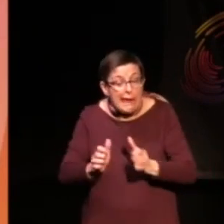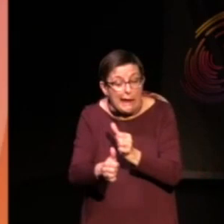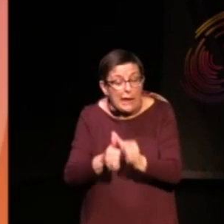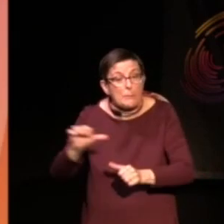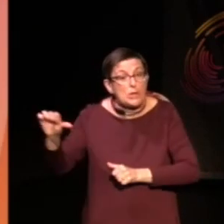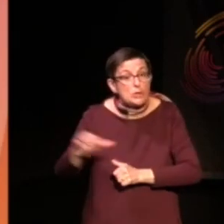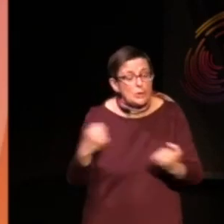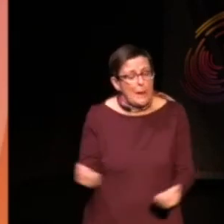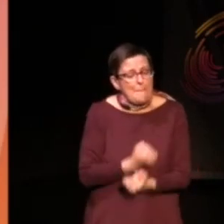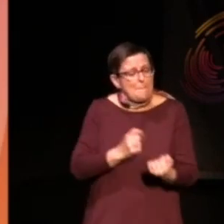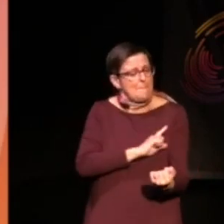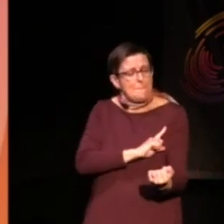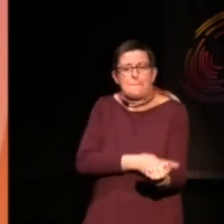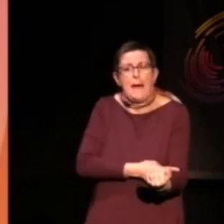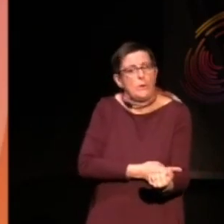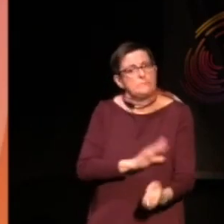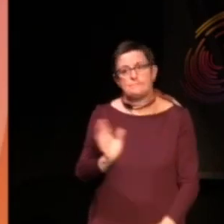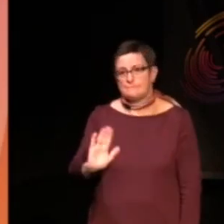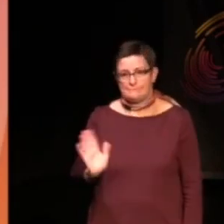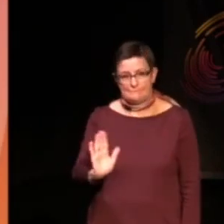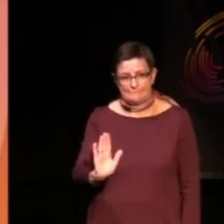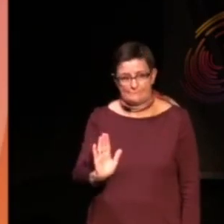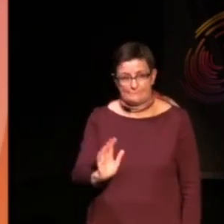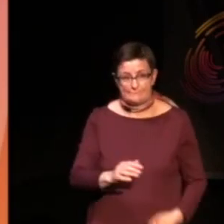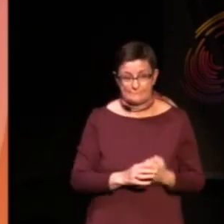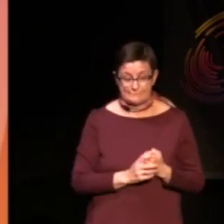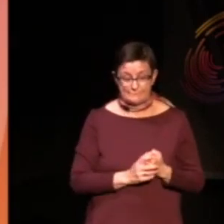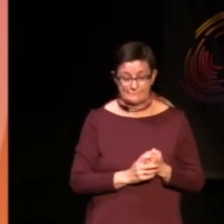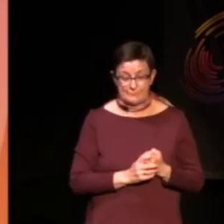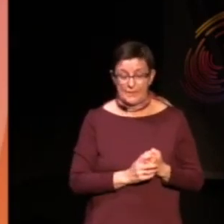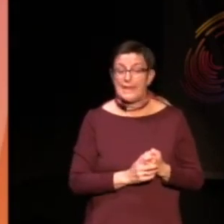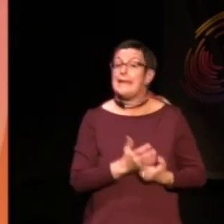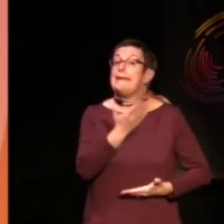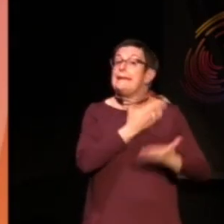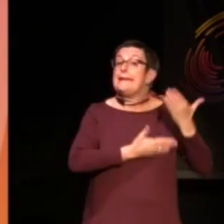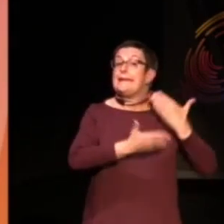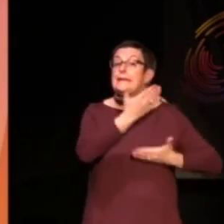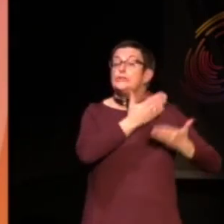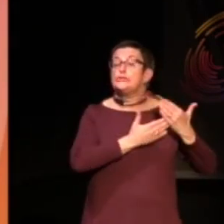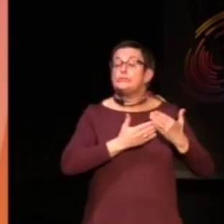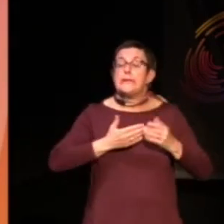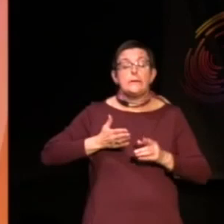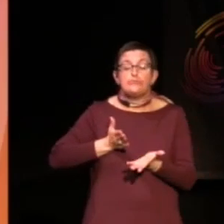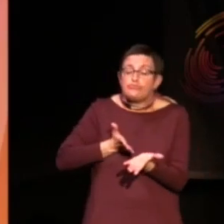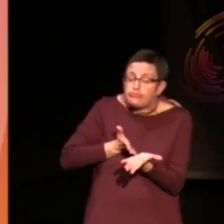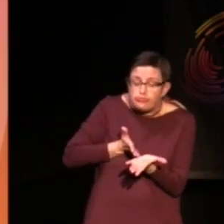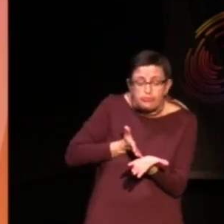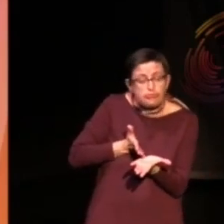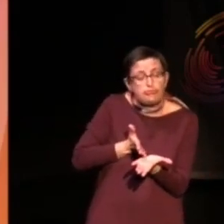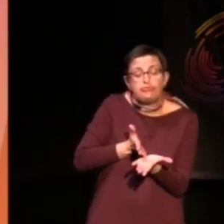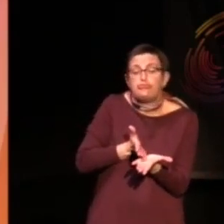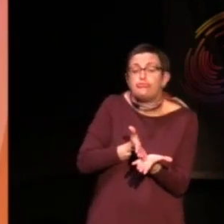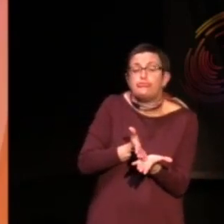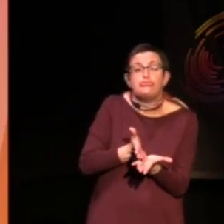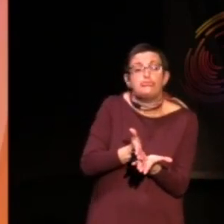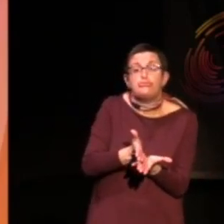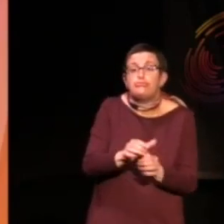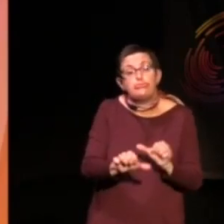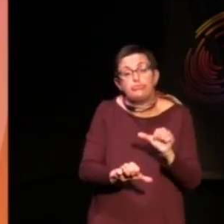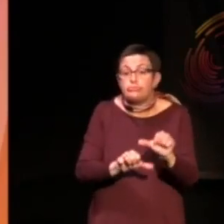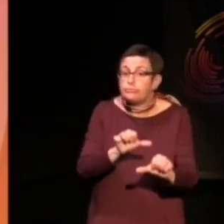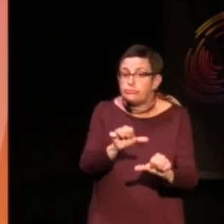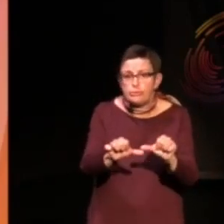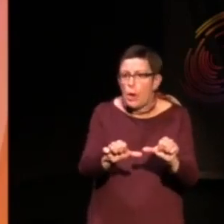power. History does not necessarily proceed in a steady linear progression. Time, actually, can move in